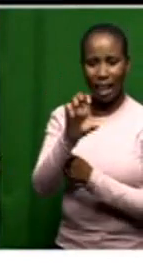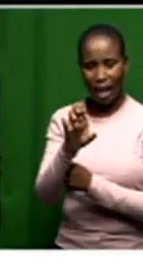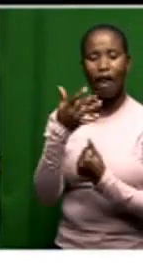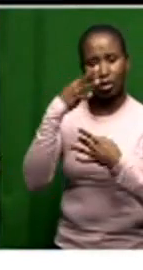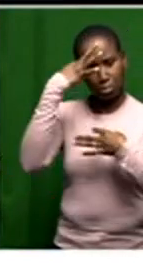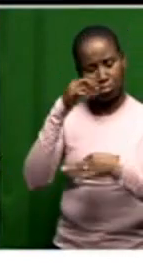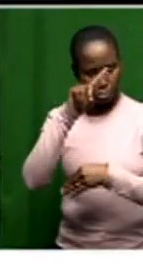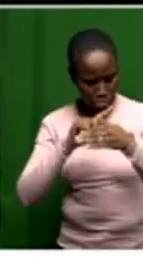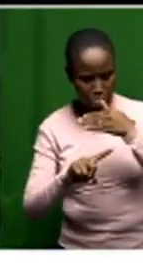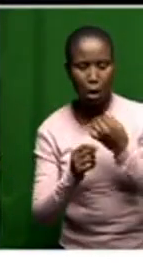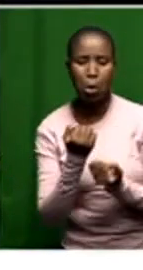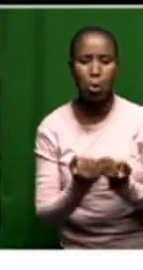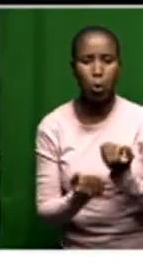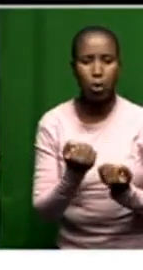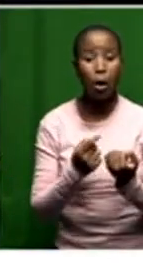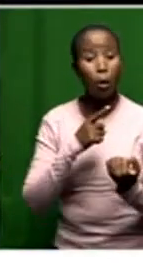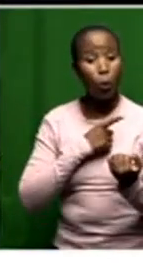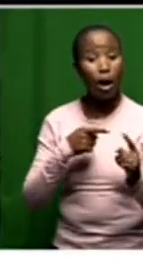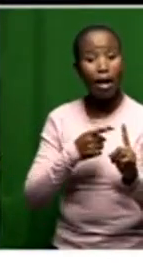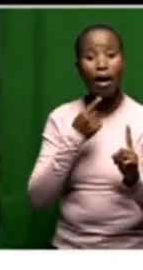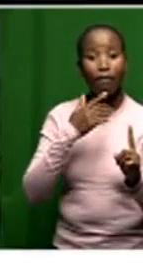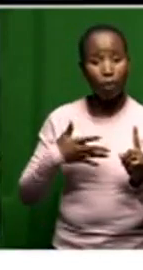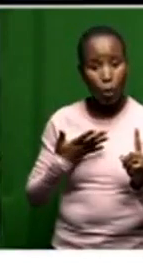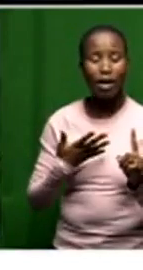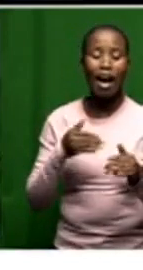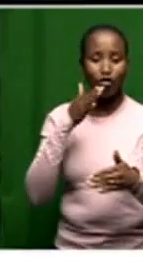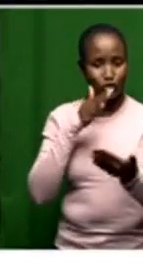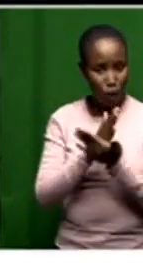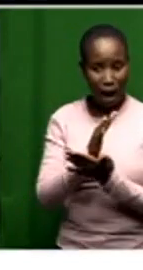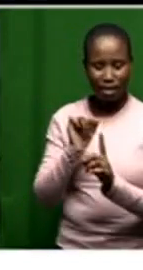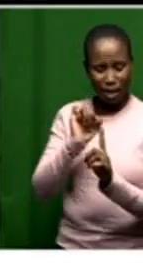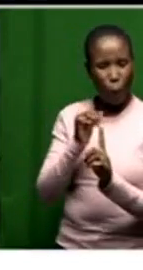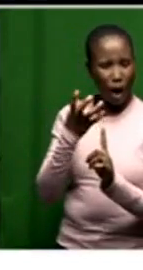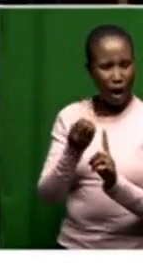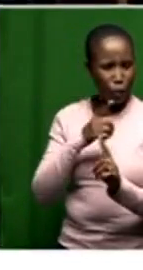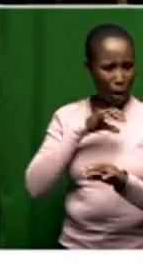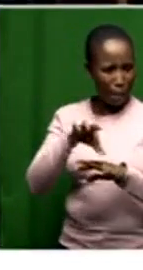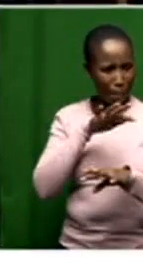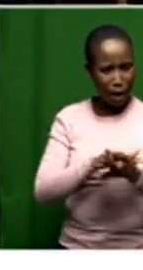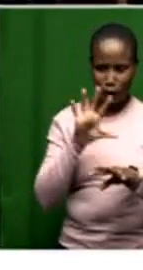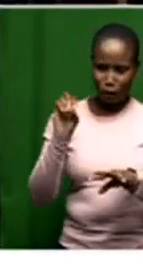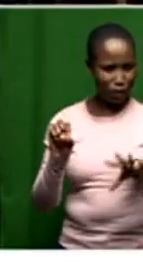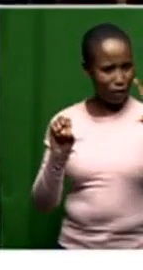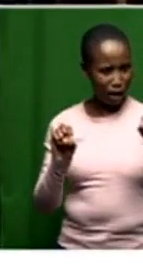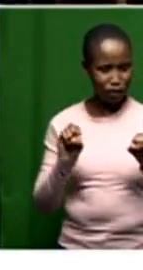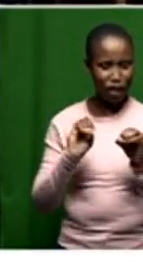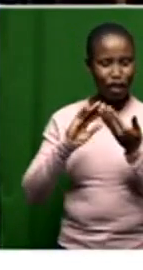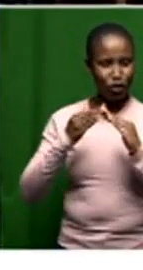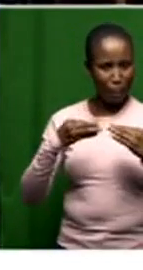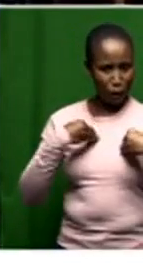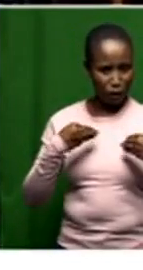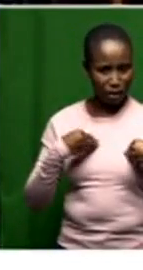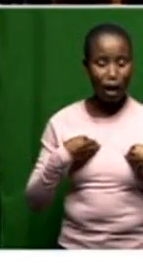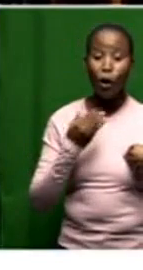approach the court. She wanted the court to assert her rights to 50% of the late king's estate, while Princess